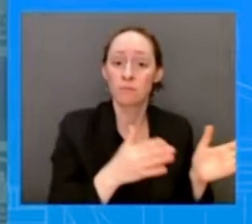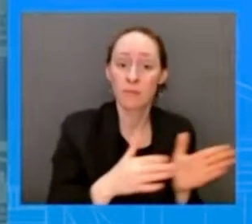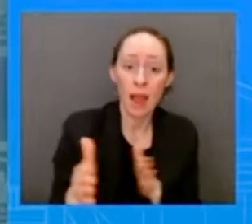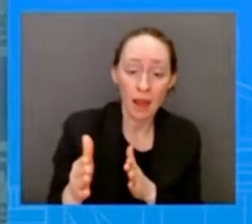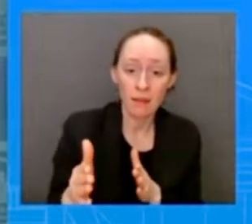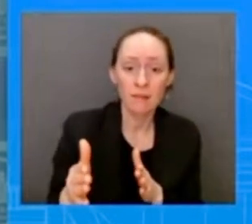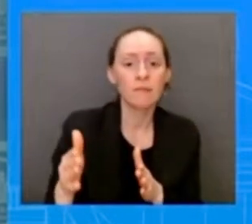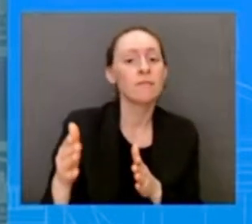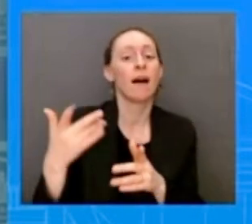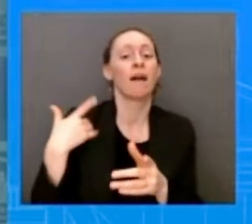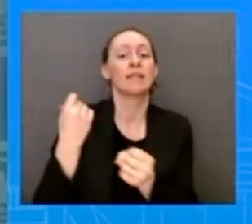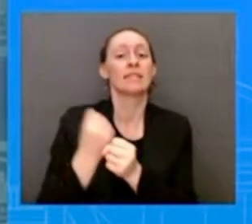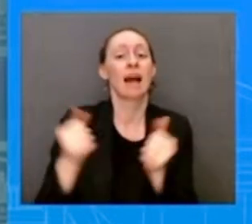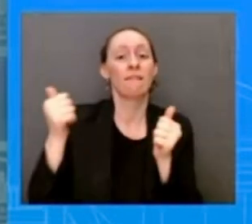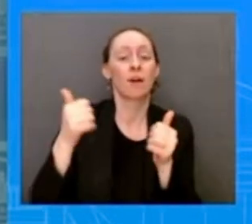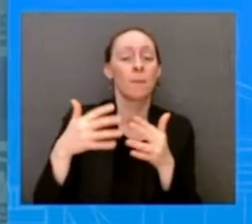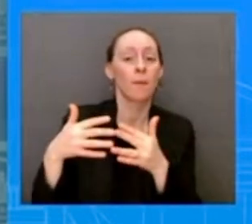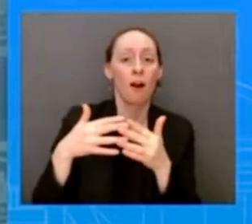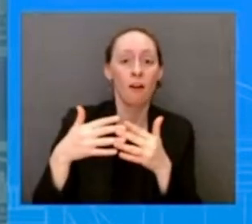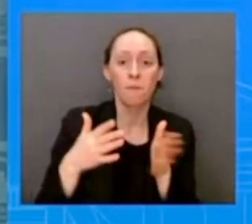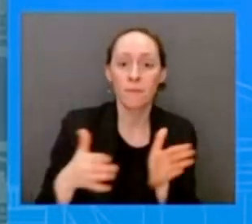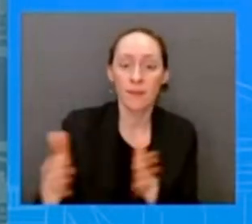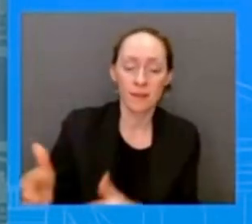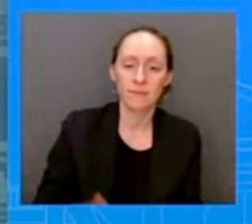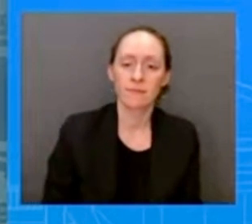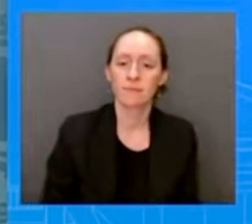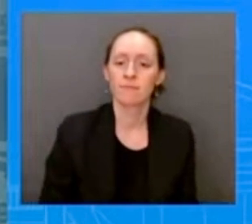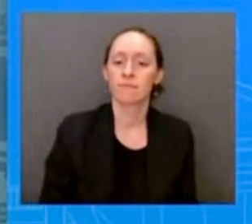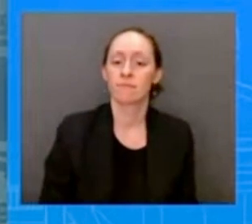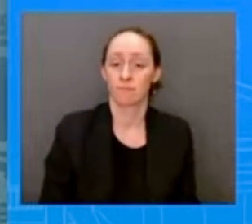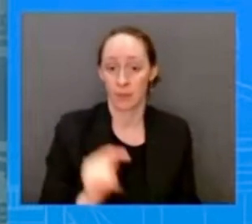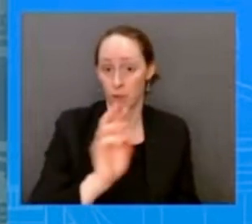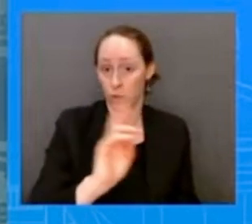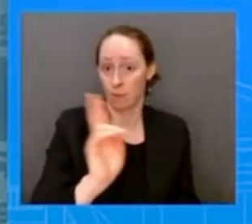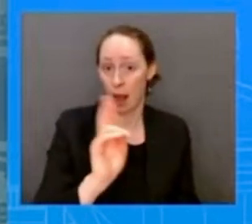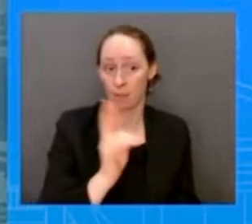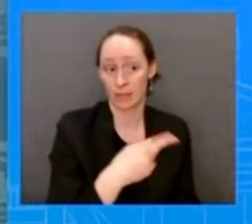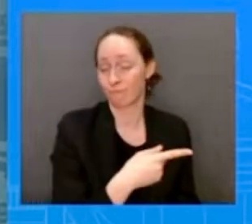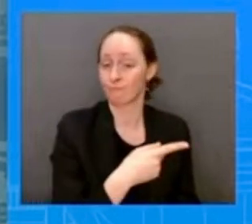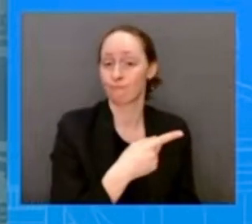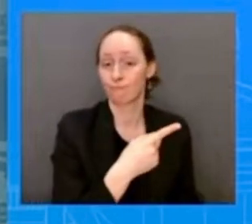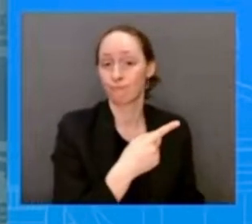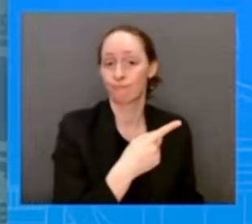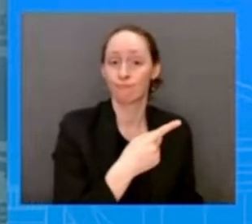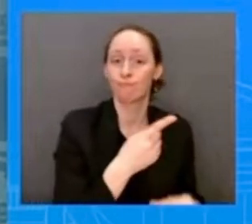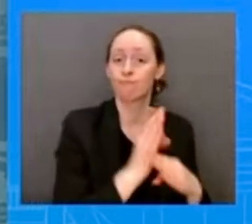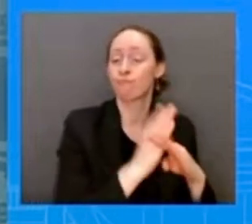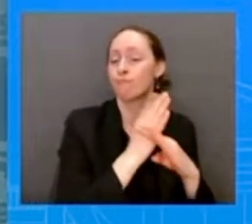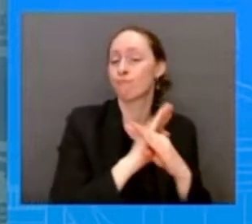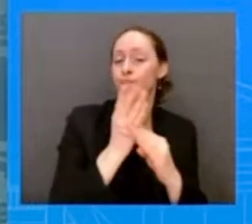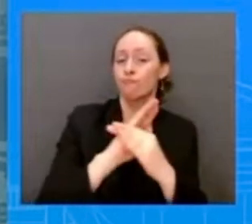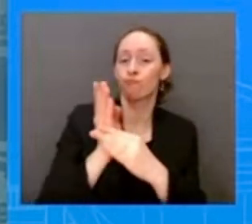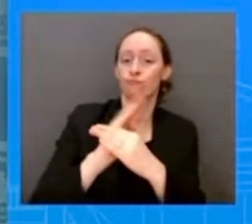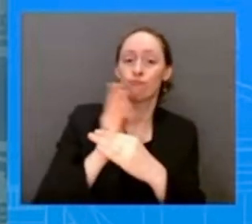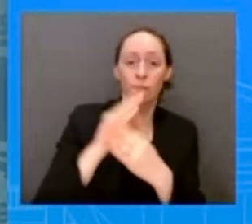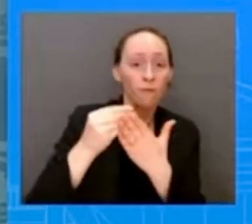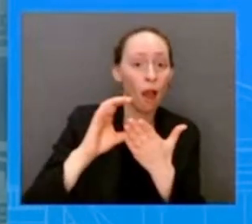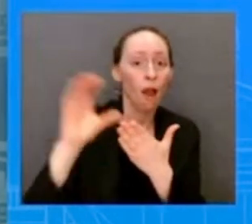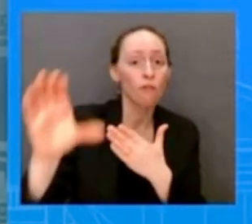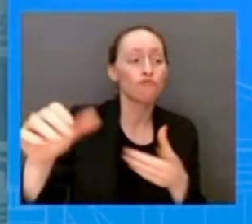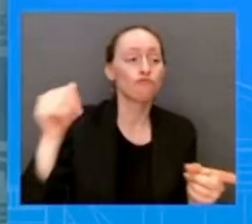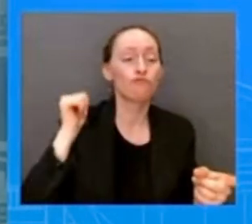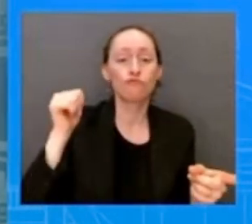Republicans have refused to fund this plan. And so he's going to continue to make sure that he puts Americans first. And that's how he's